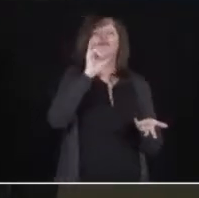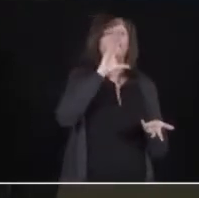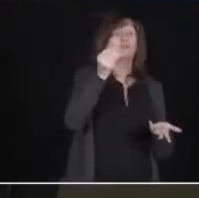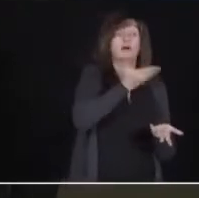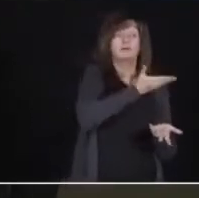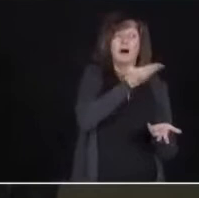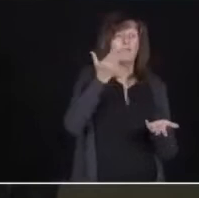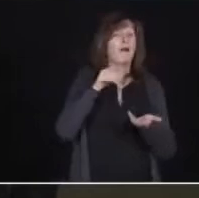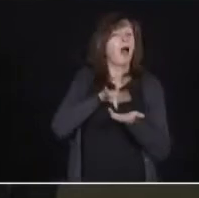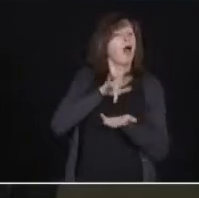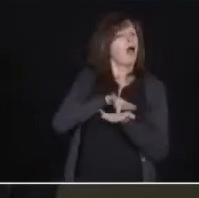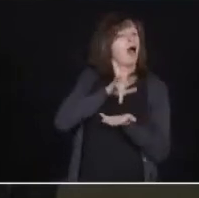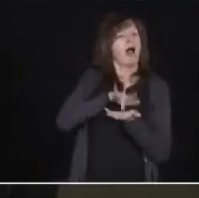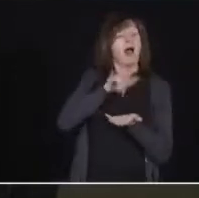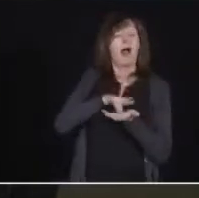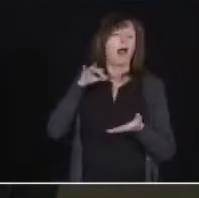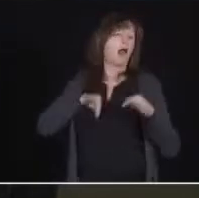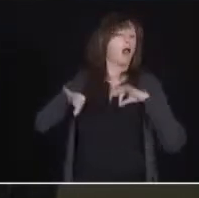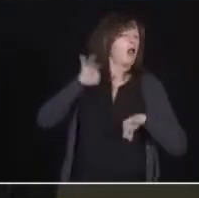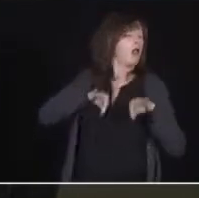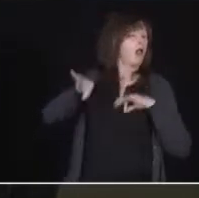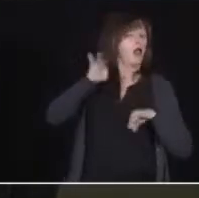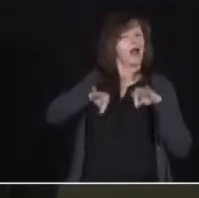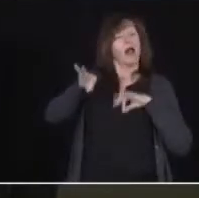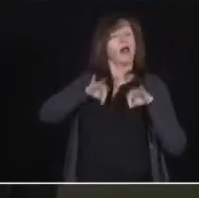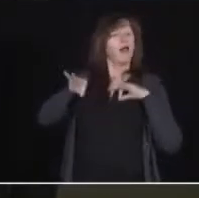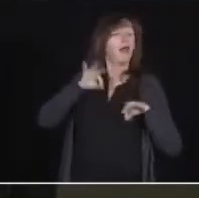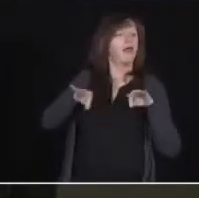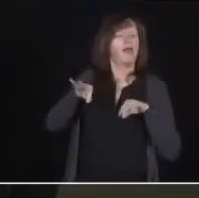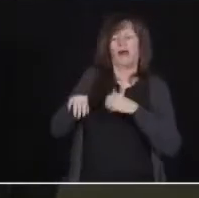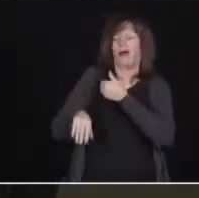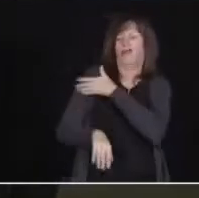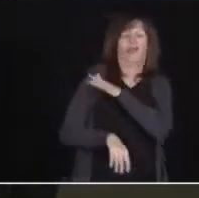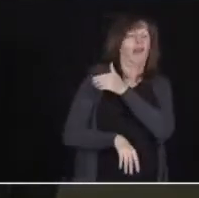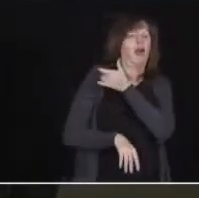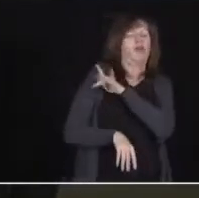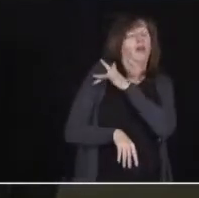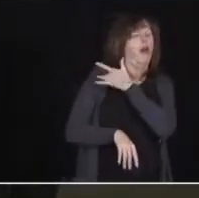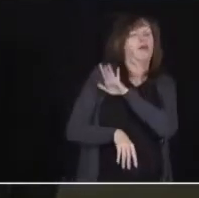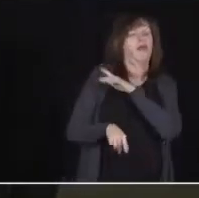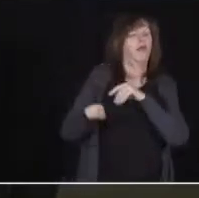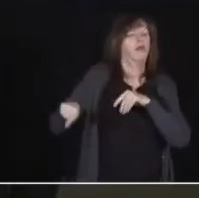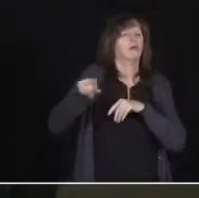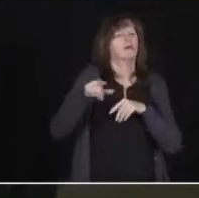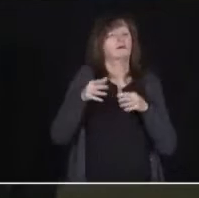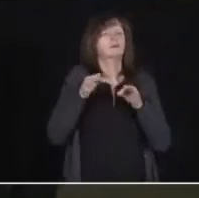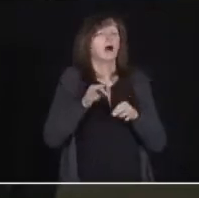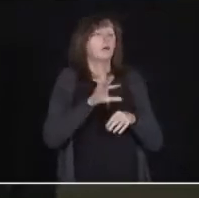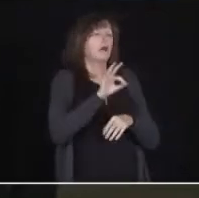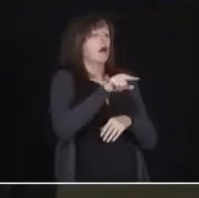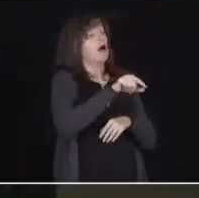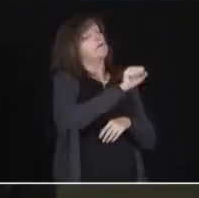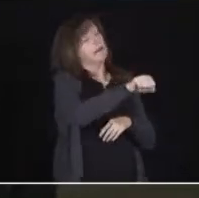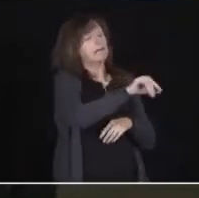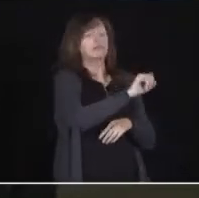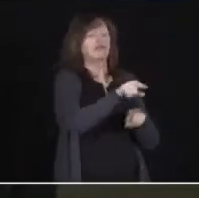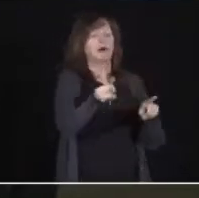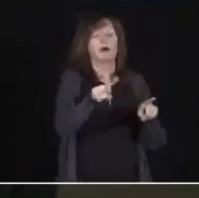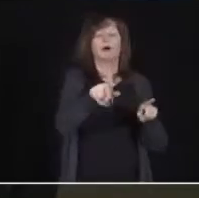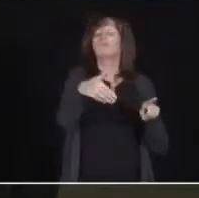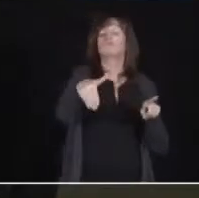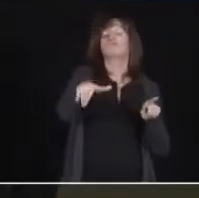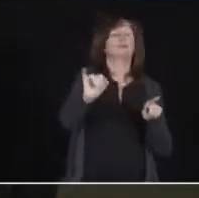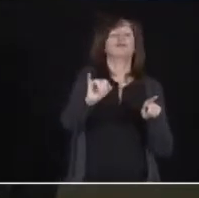and gravy and the whipped cream and just slough off everything else and think we aren't going to insure it. So I'm working closely with our finance